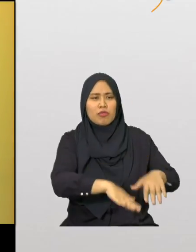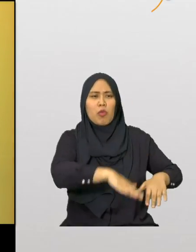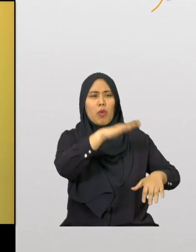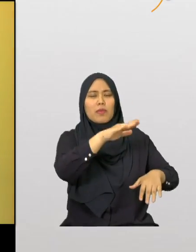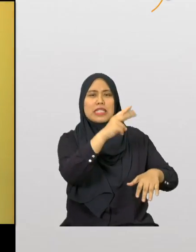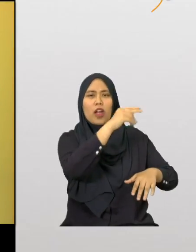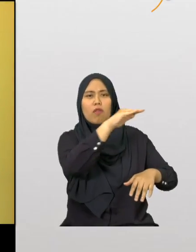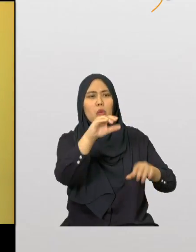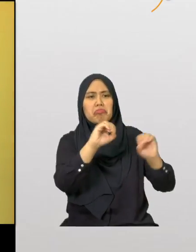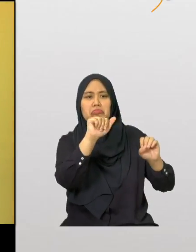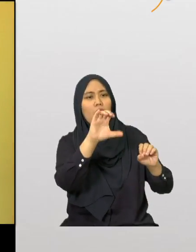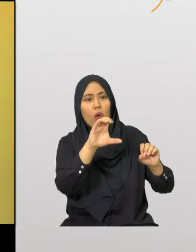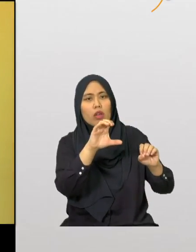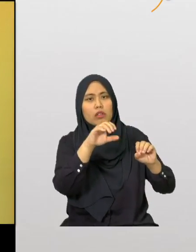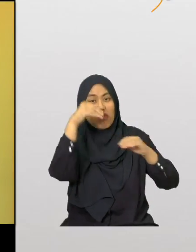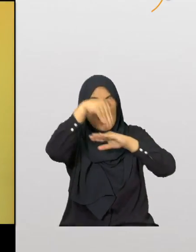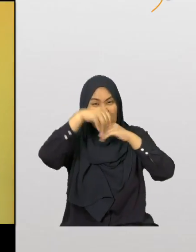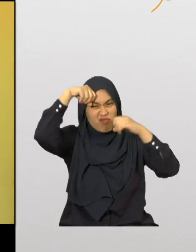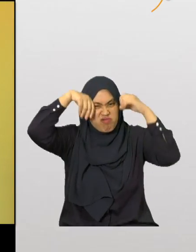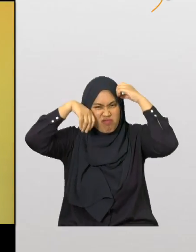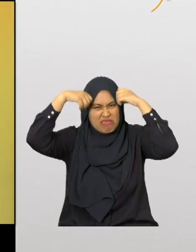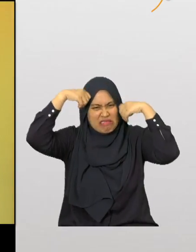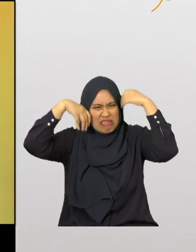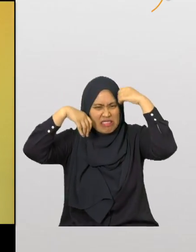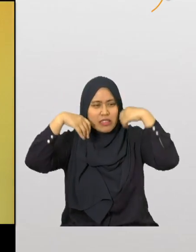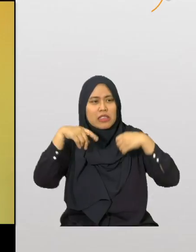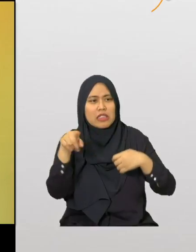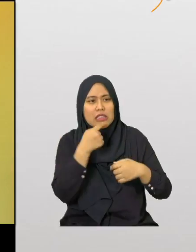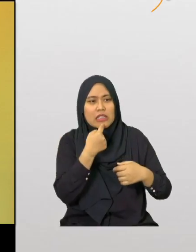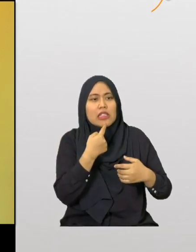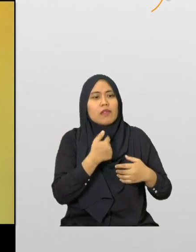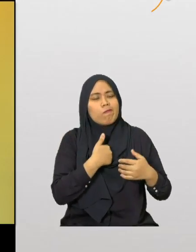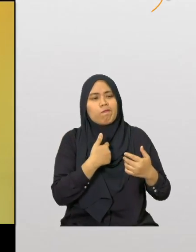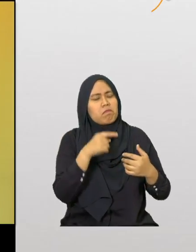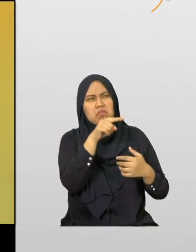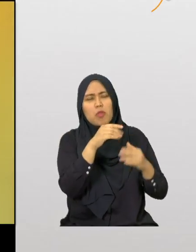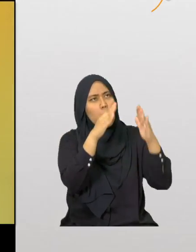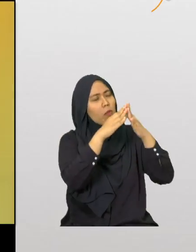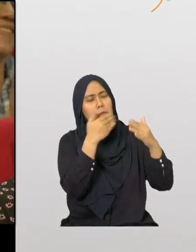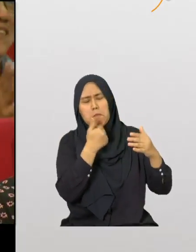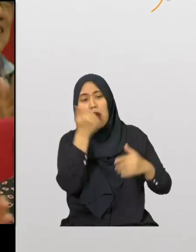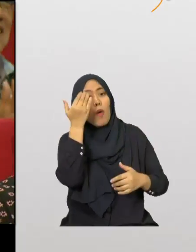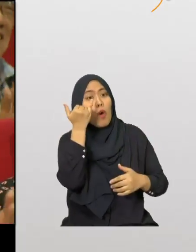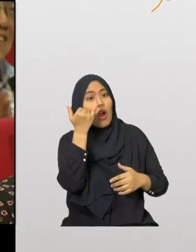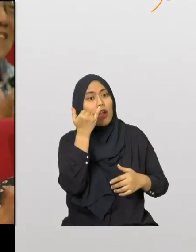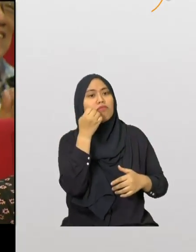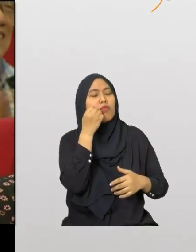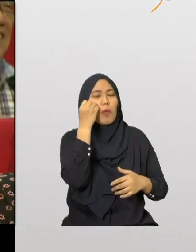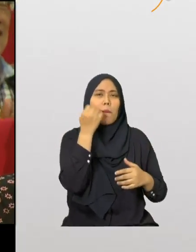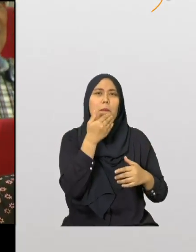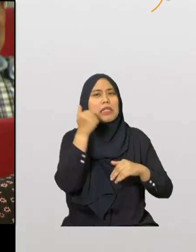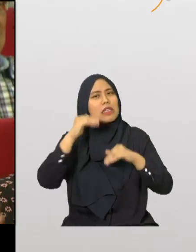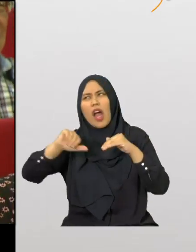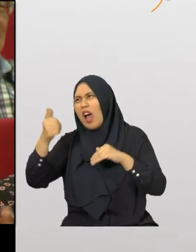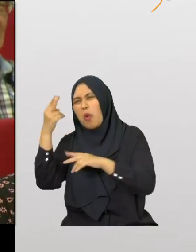floor, still no aircon, sweaty at night. He says, it's still the best because it is home and better than any